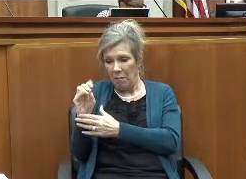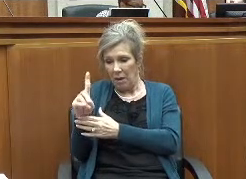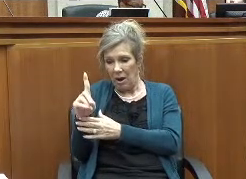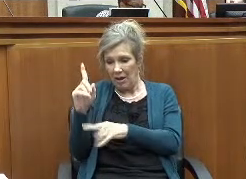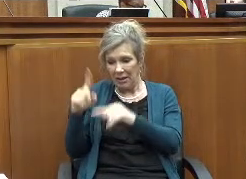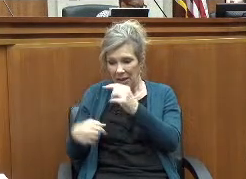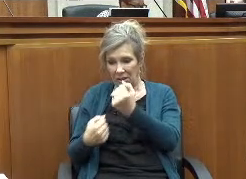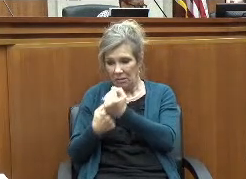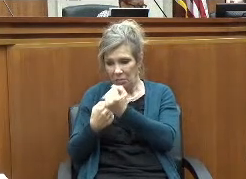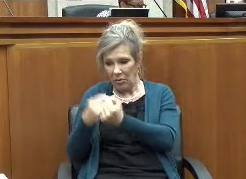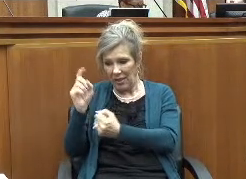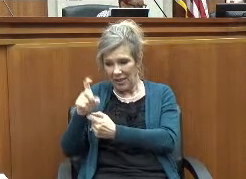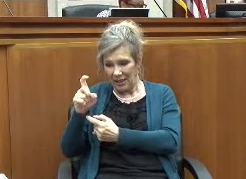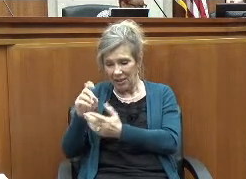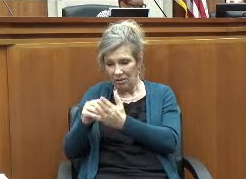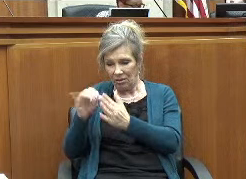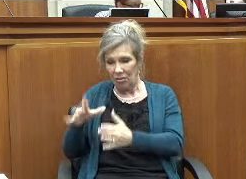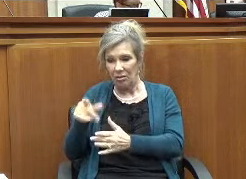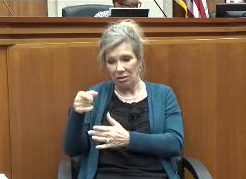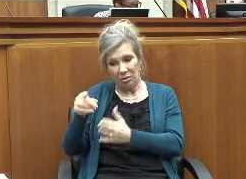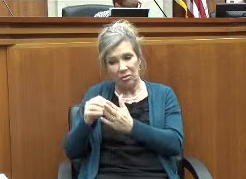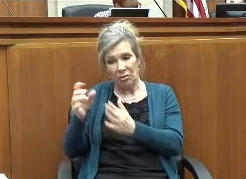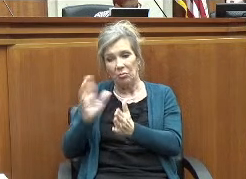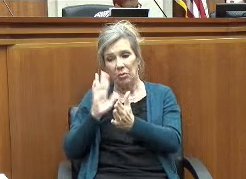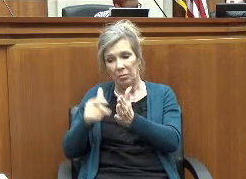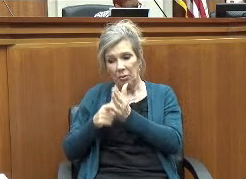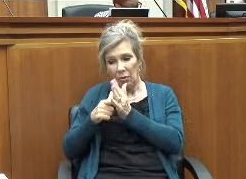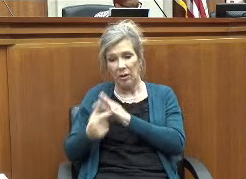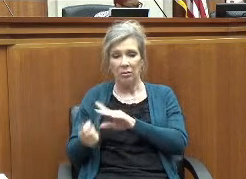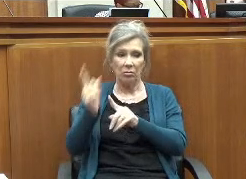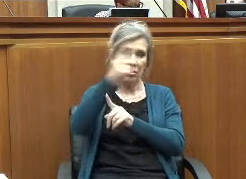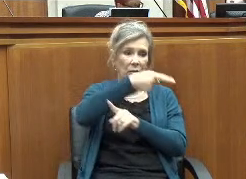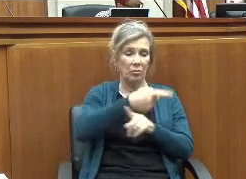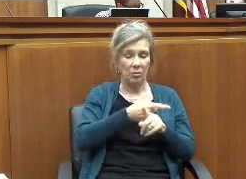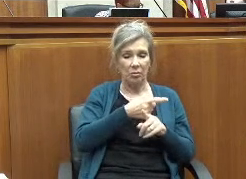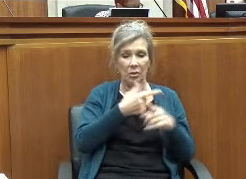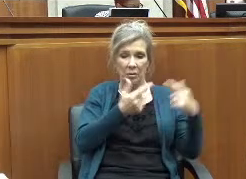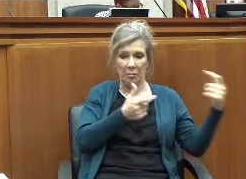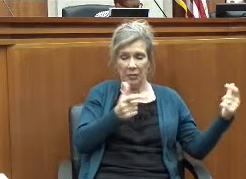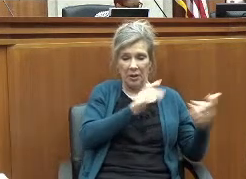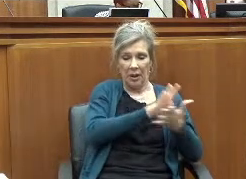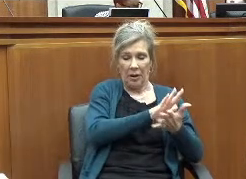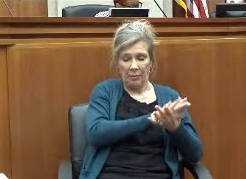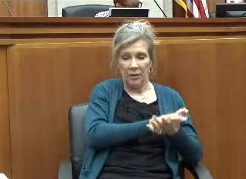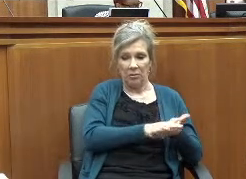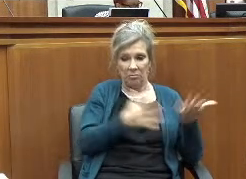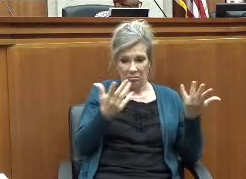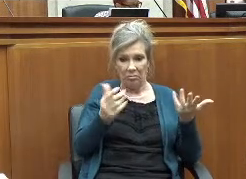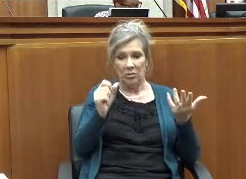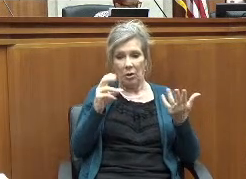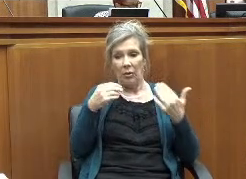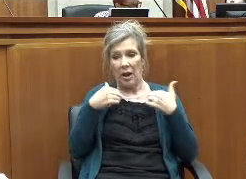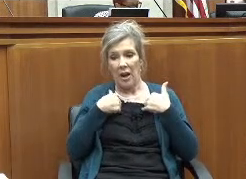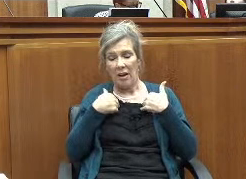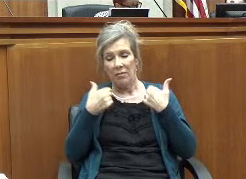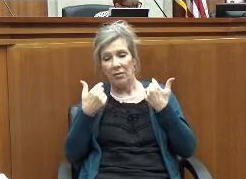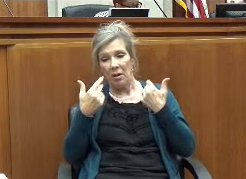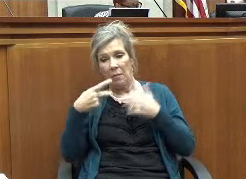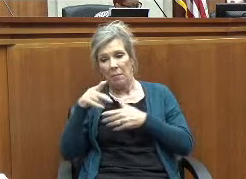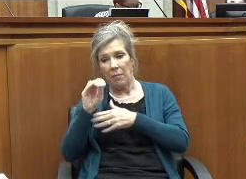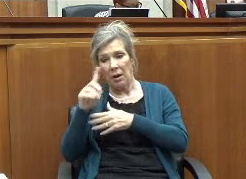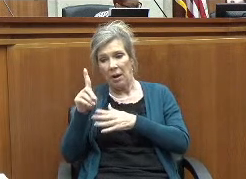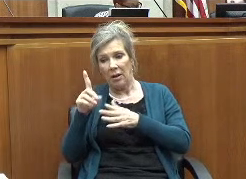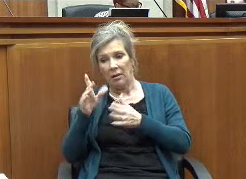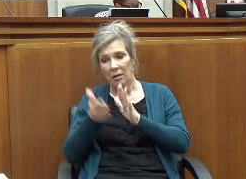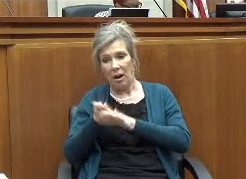student shall be required to attend school at the main campus, right? So we have pod operators in the state